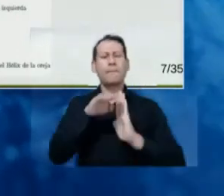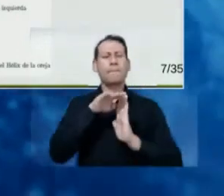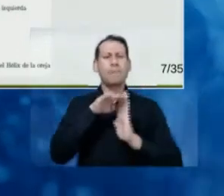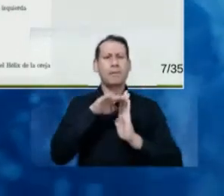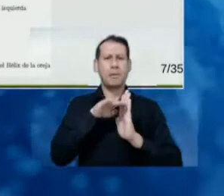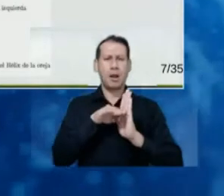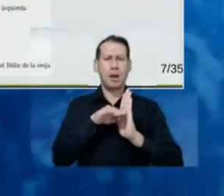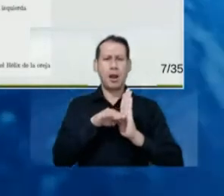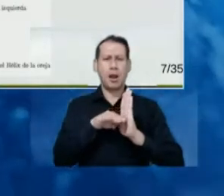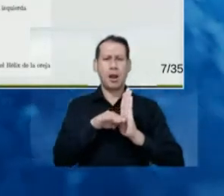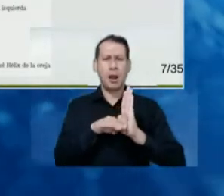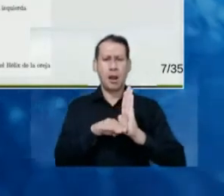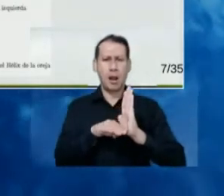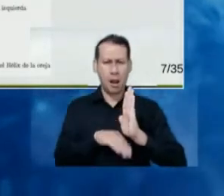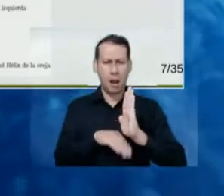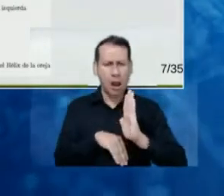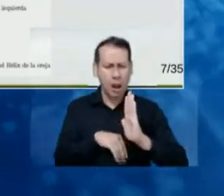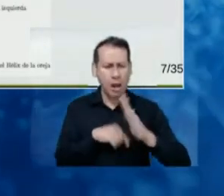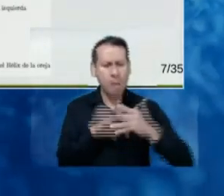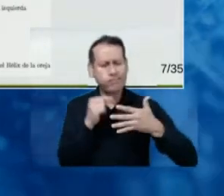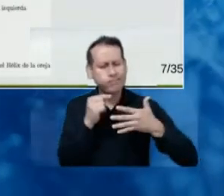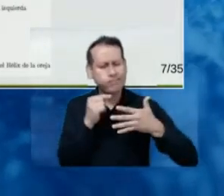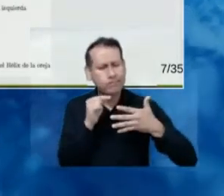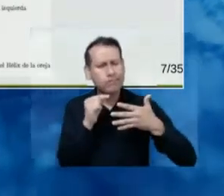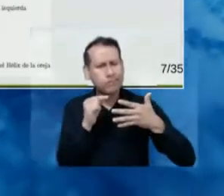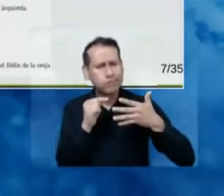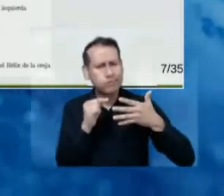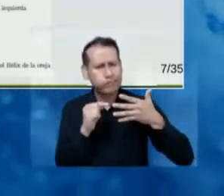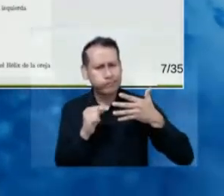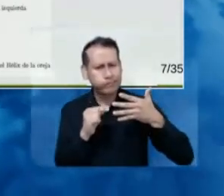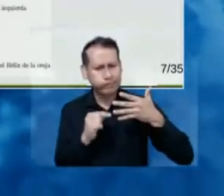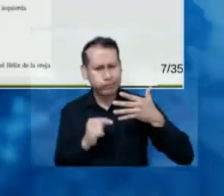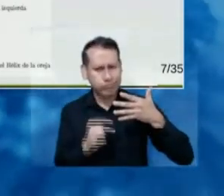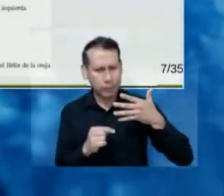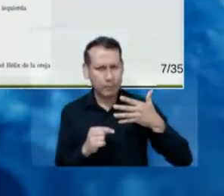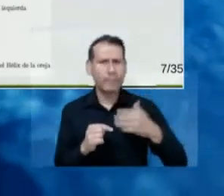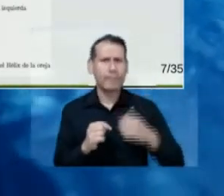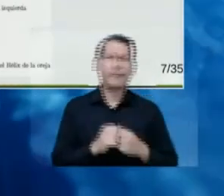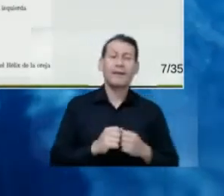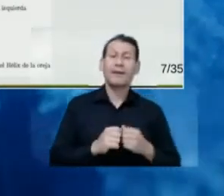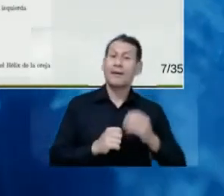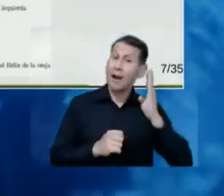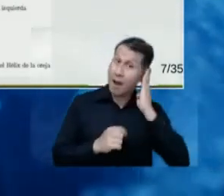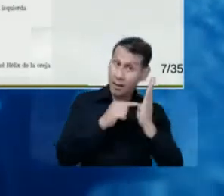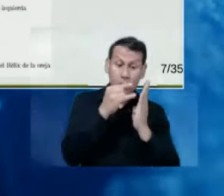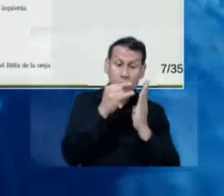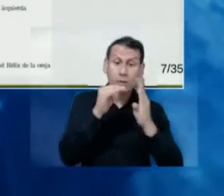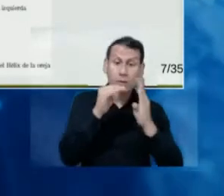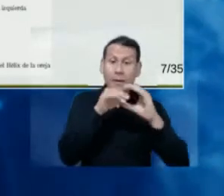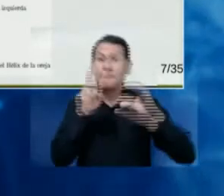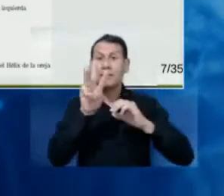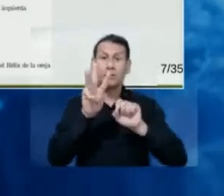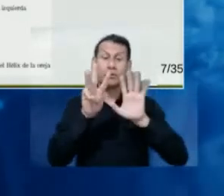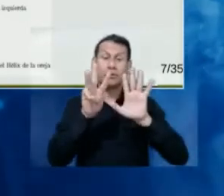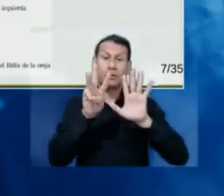that, not to go much into detail, we're simulating the band 3.5 gigahertz,